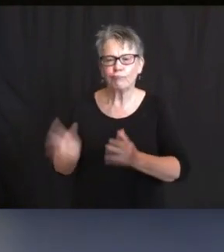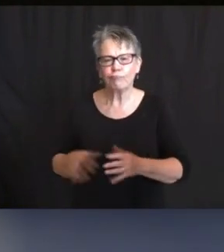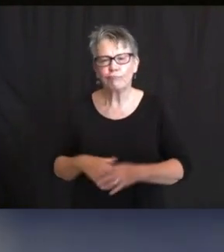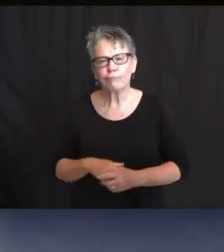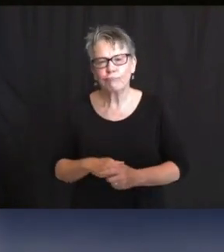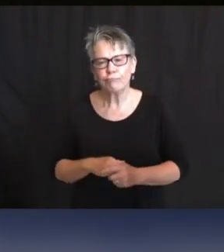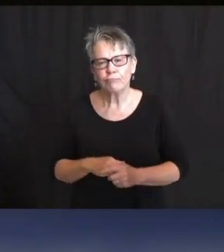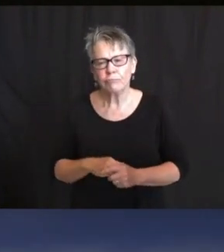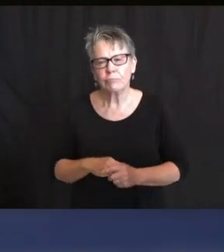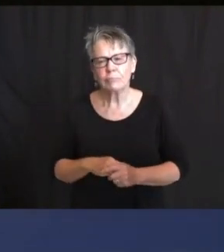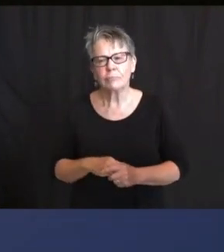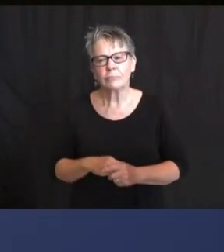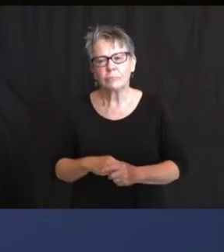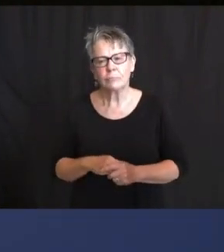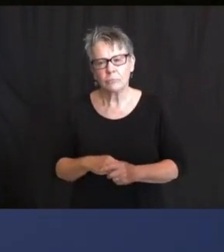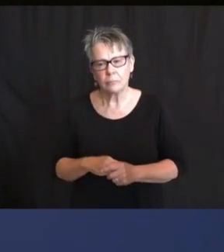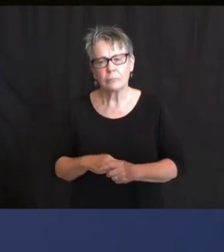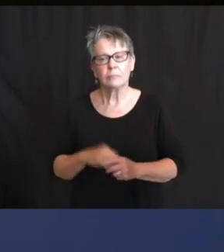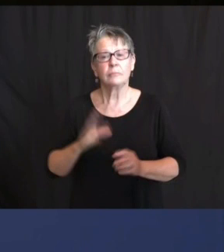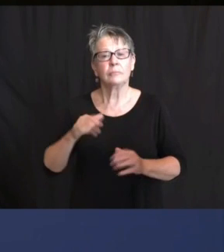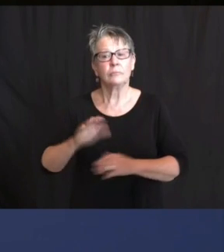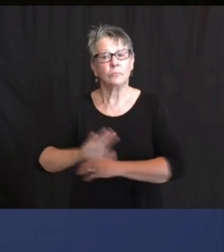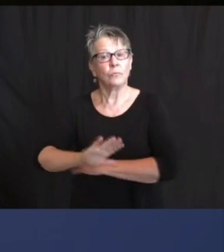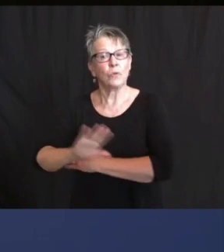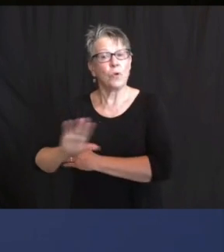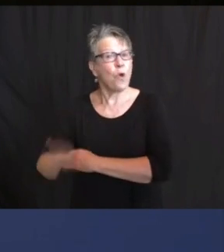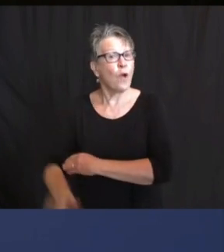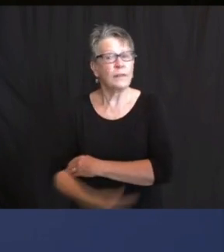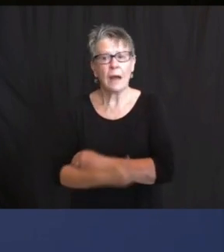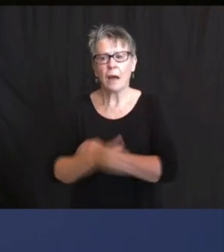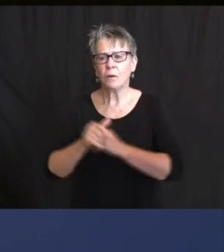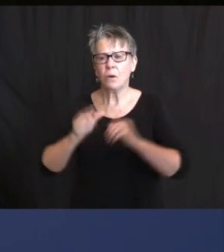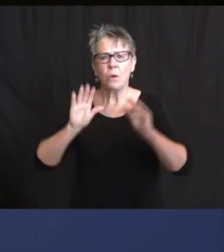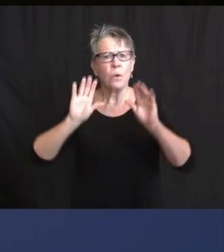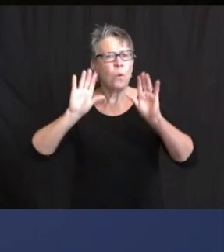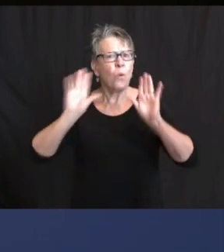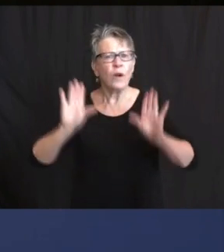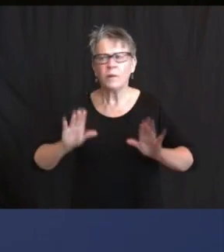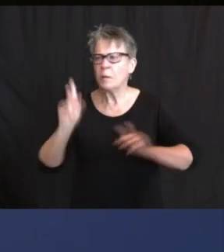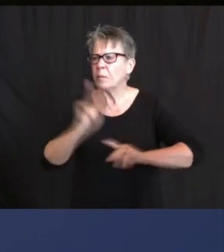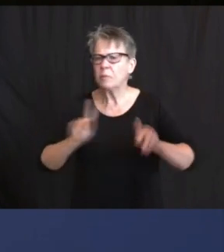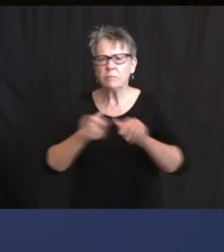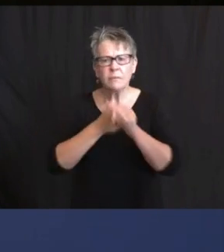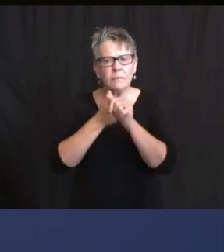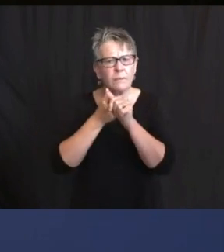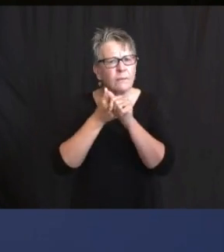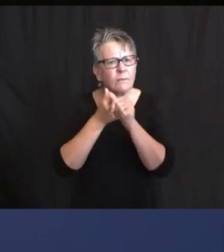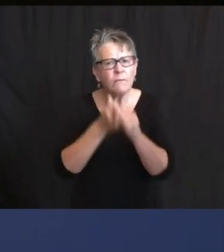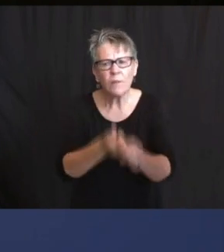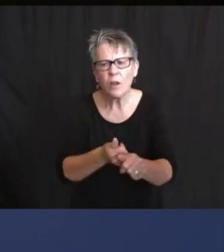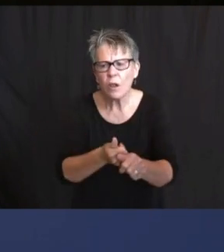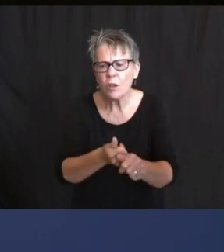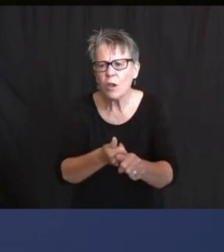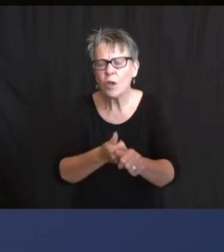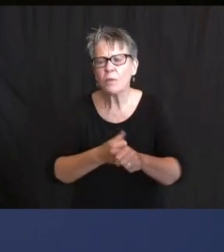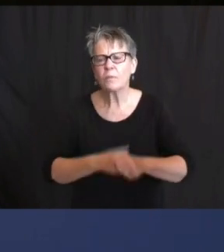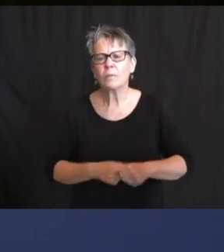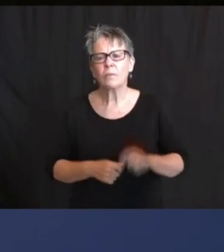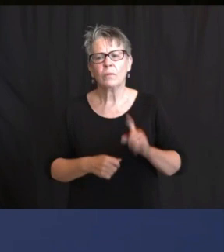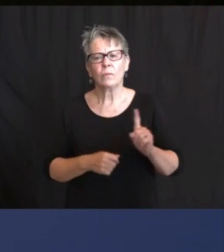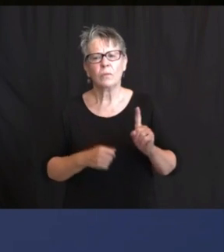incredible compliance again. One gym and fitness center in Freehold, the manager was cited for being open and